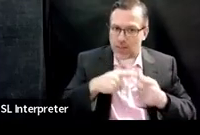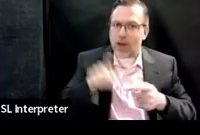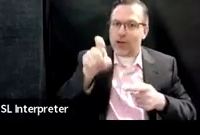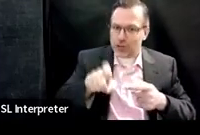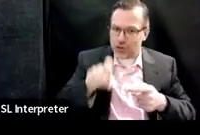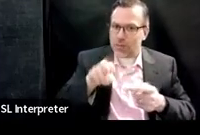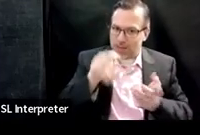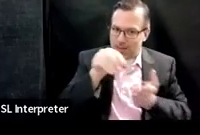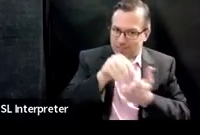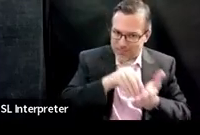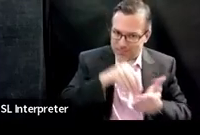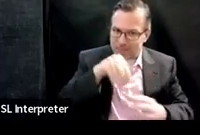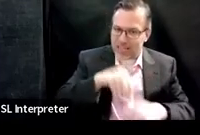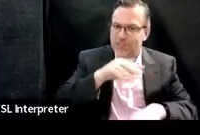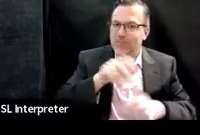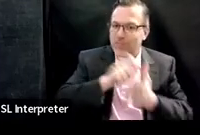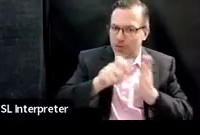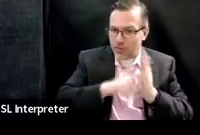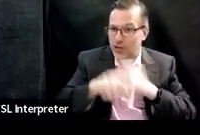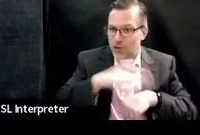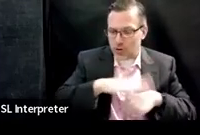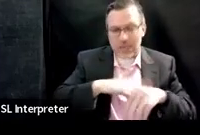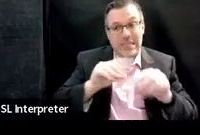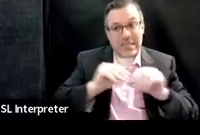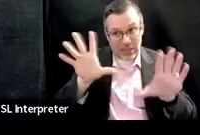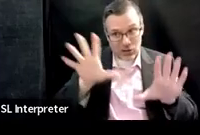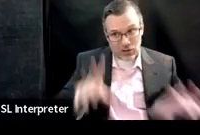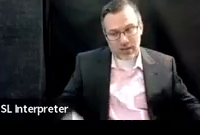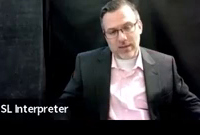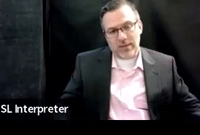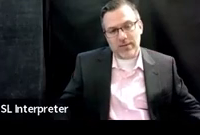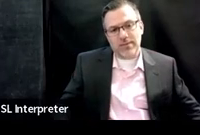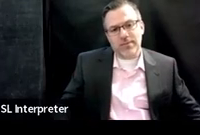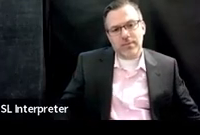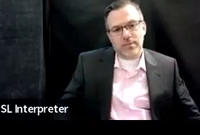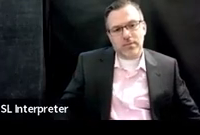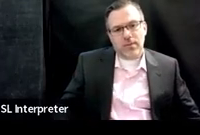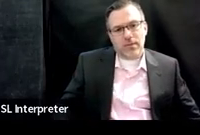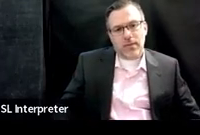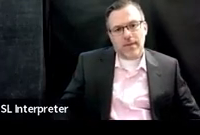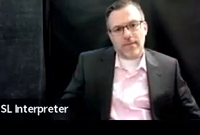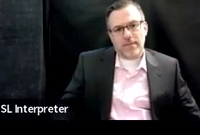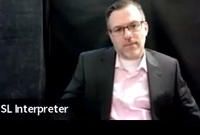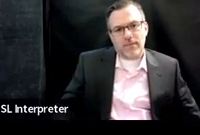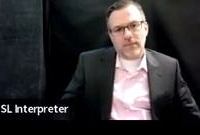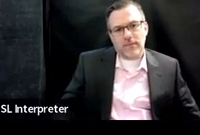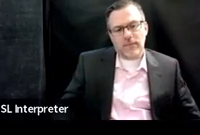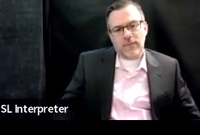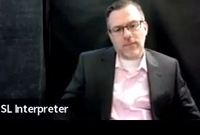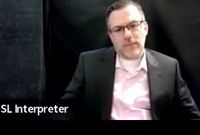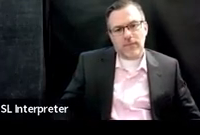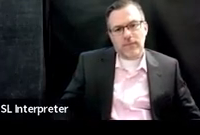in that written notice as clearly as possible. The lack of progress discussion